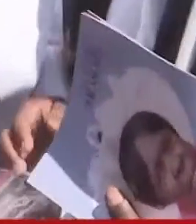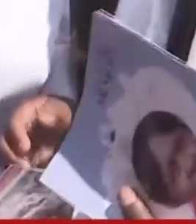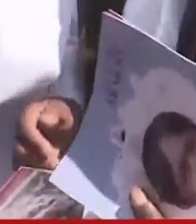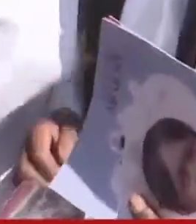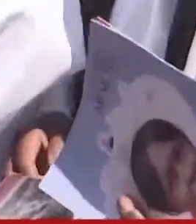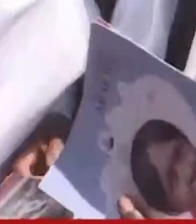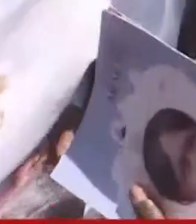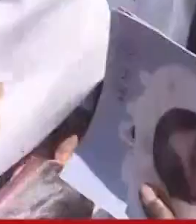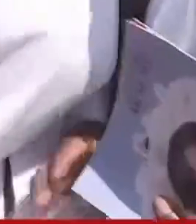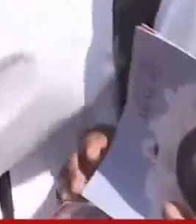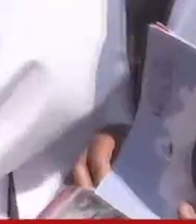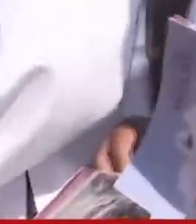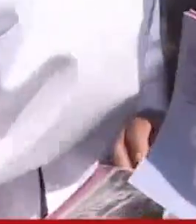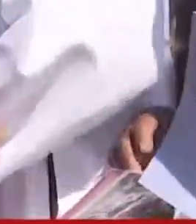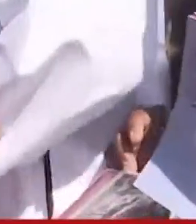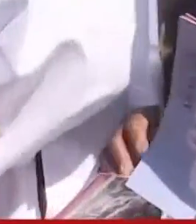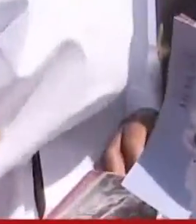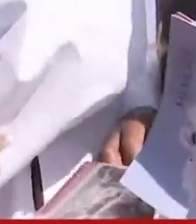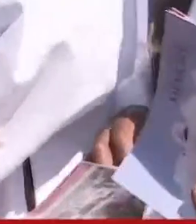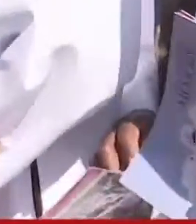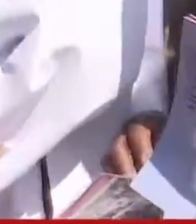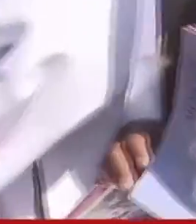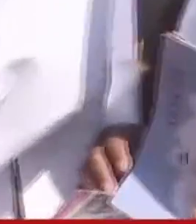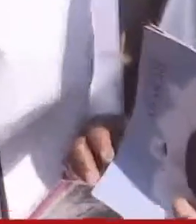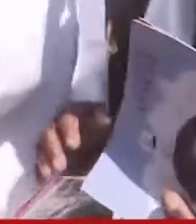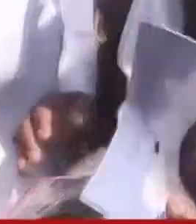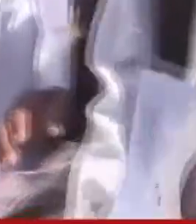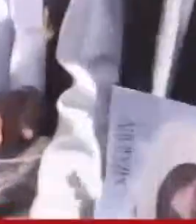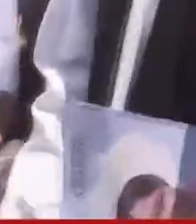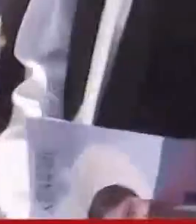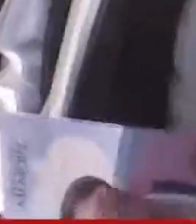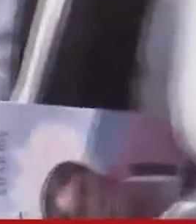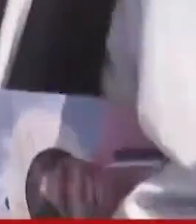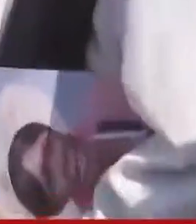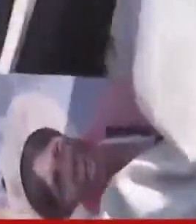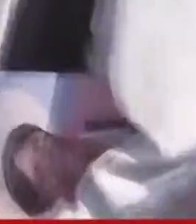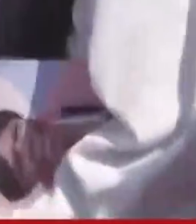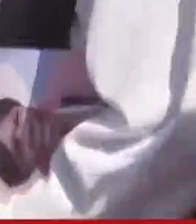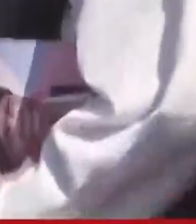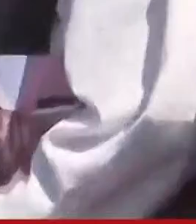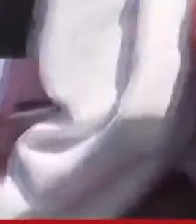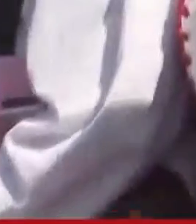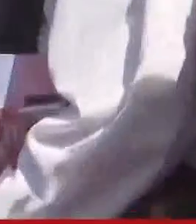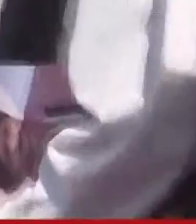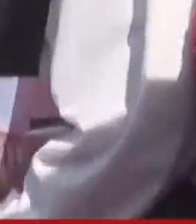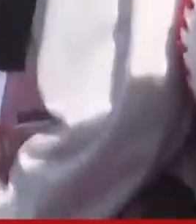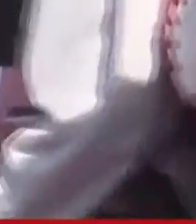DP Gachagua shuns early campaigns, asking politicians to concentrate on delivering government development agendas.